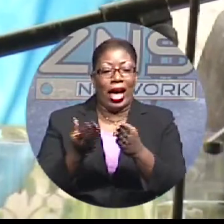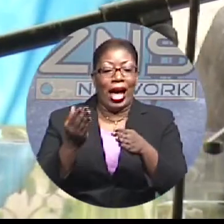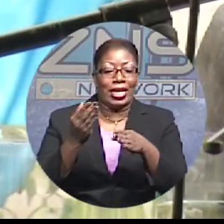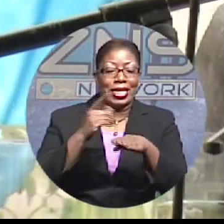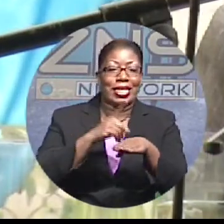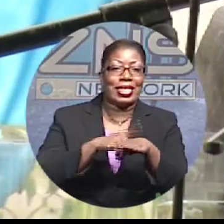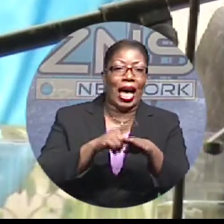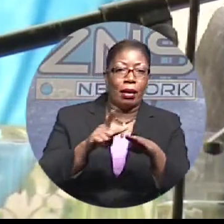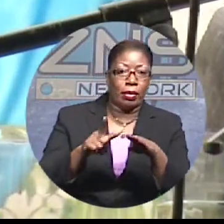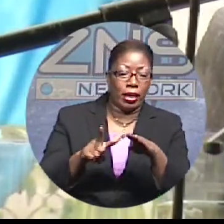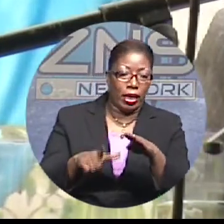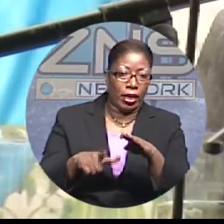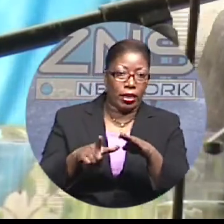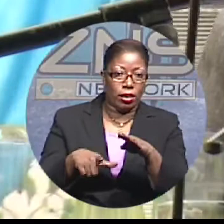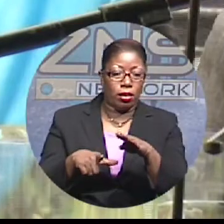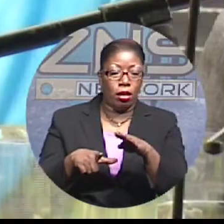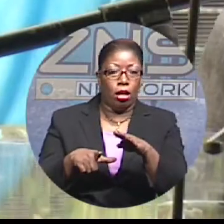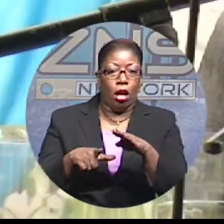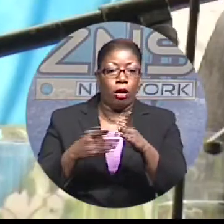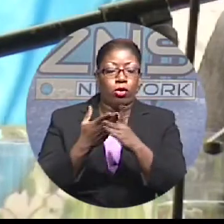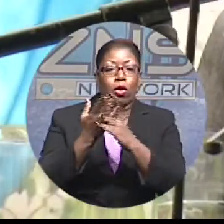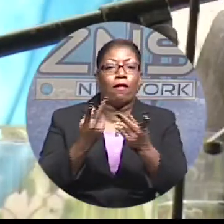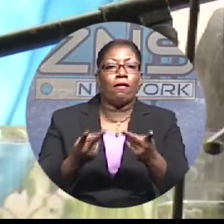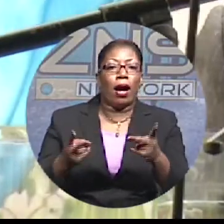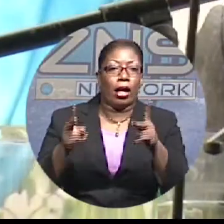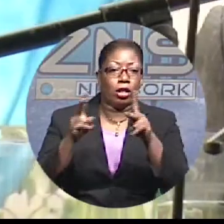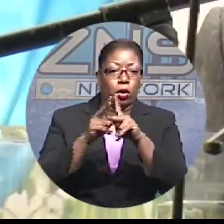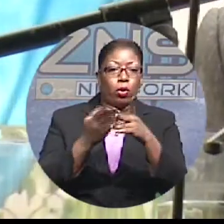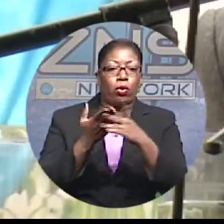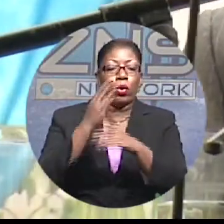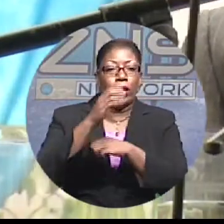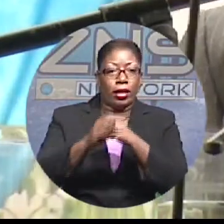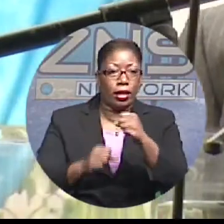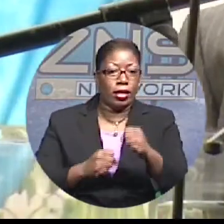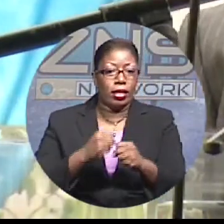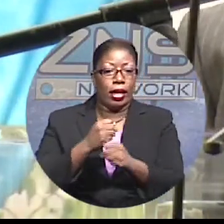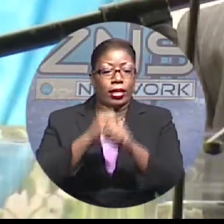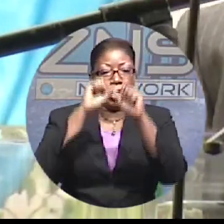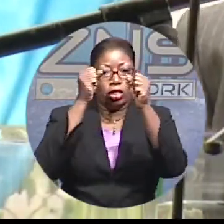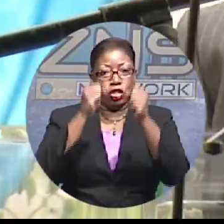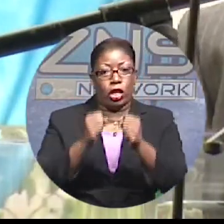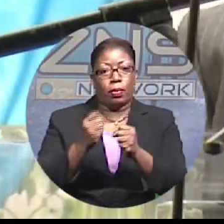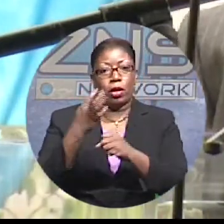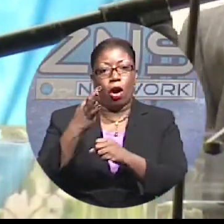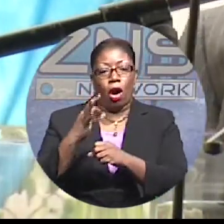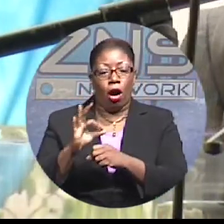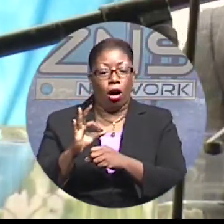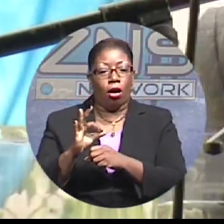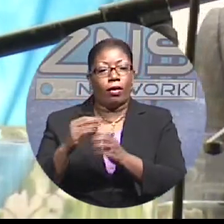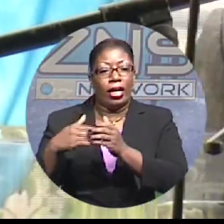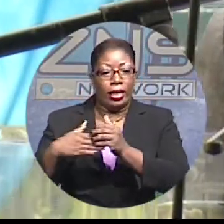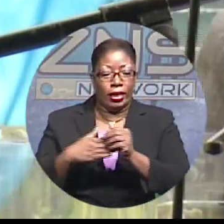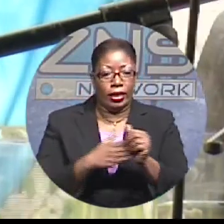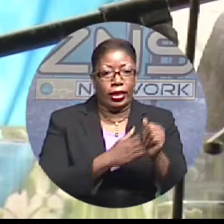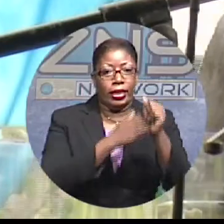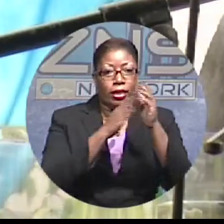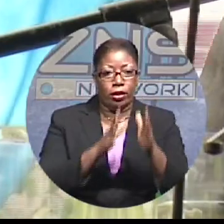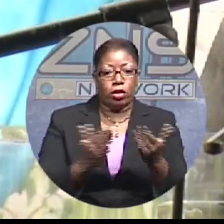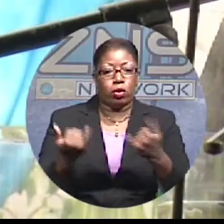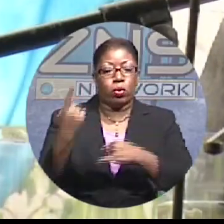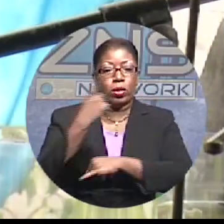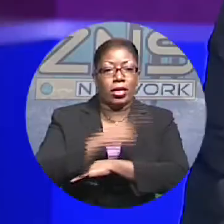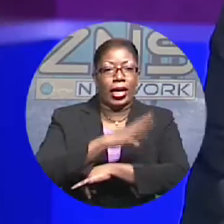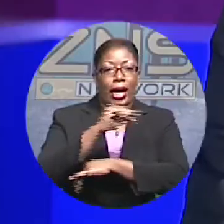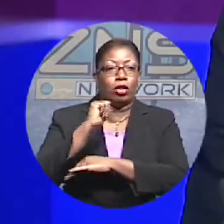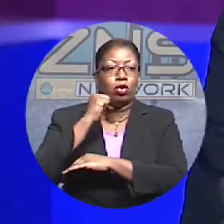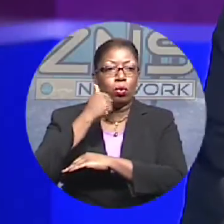bridge between the values of yesteryear and the shaping of leaders of today and